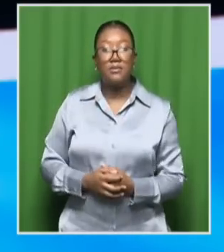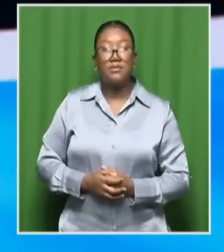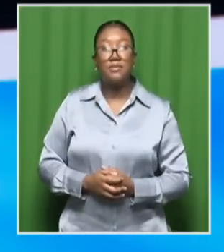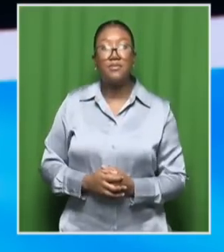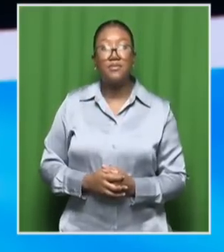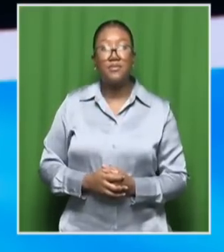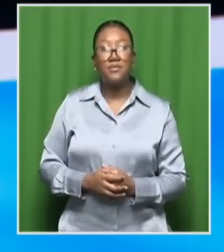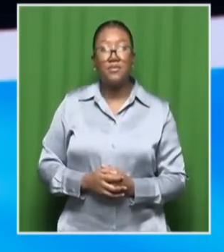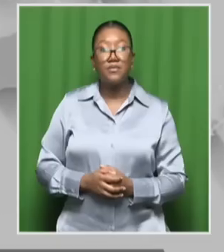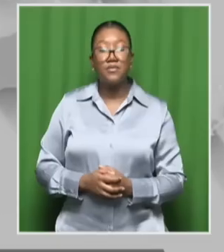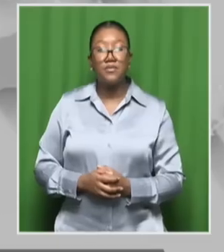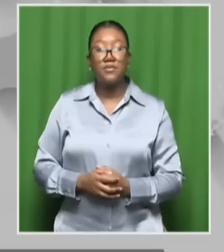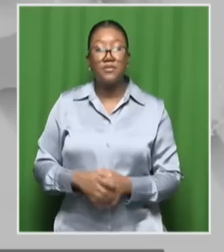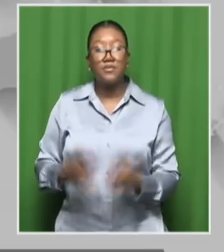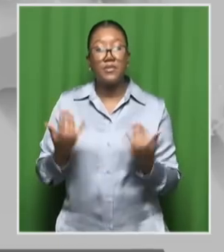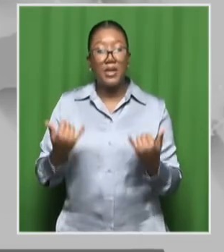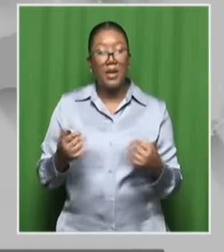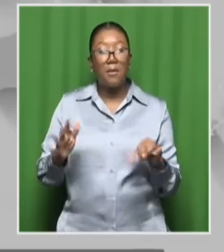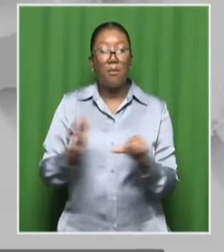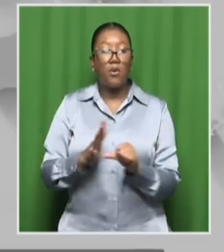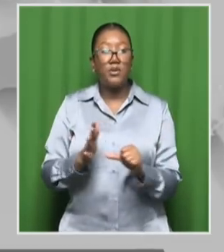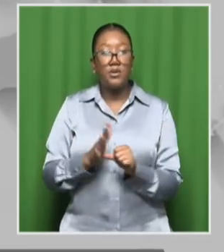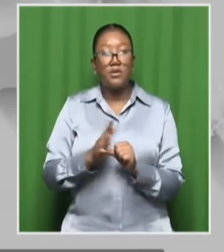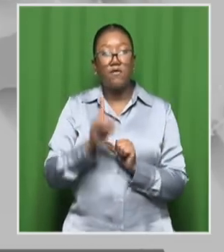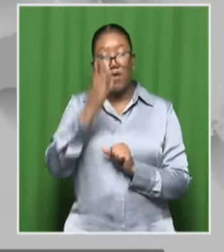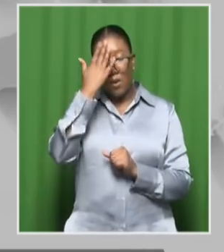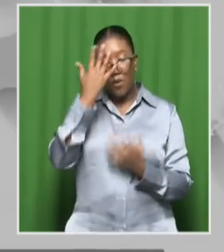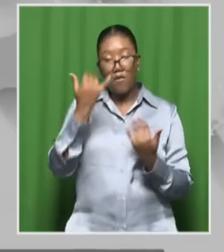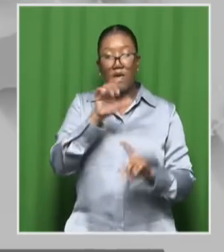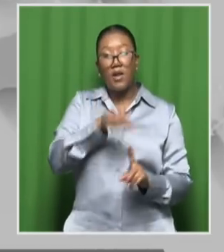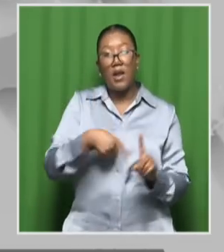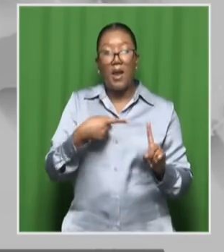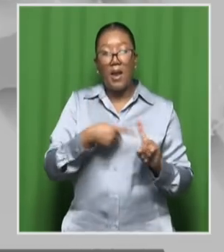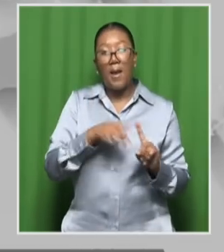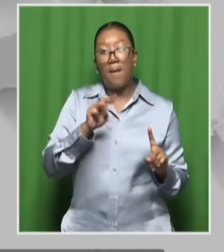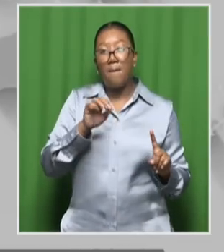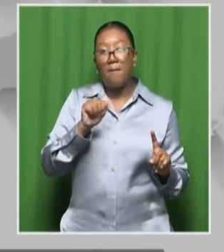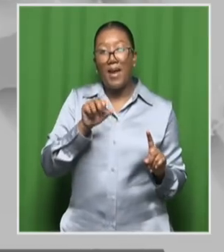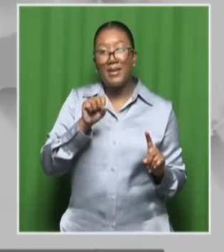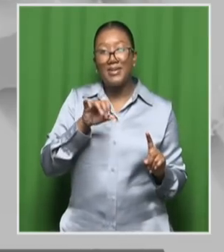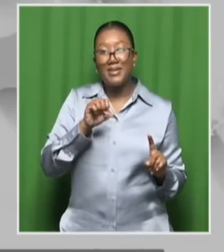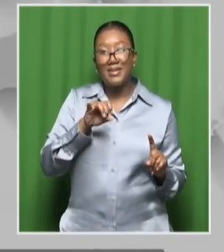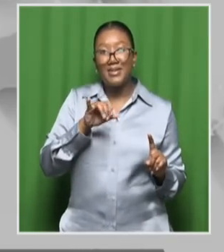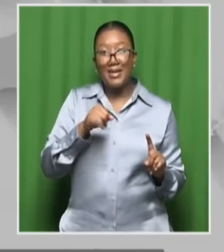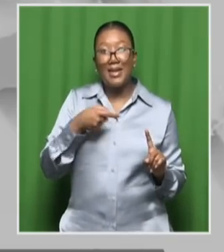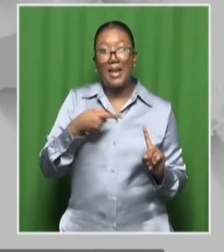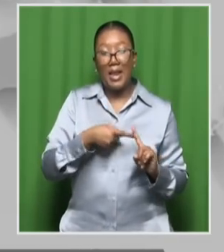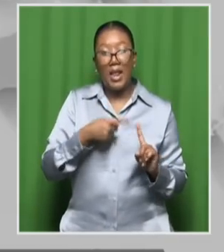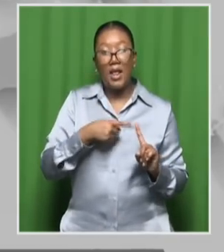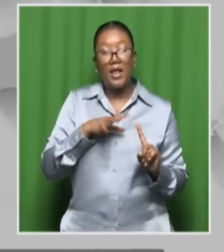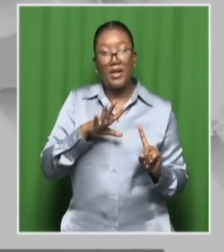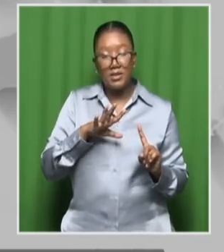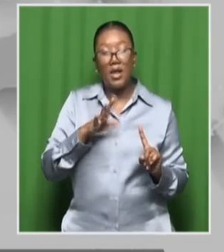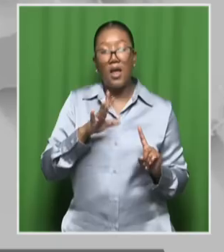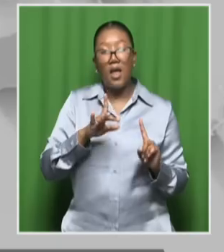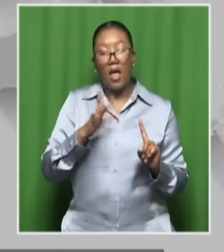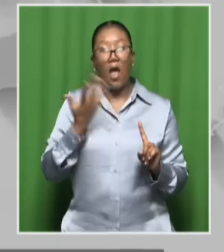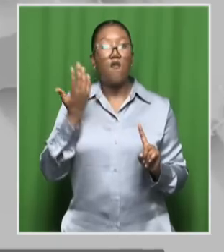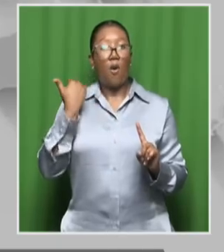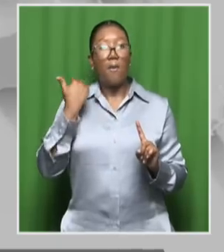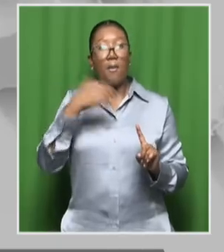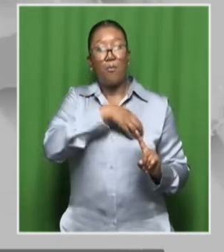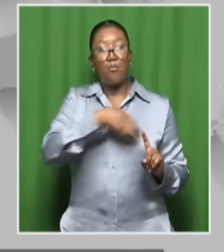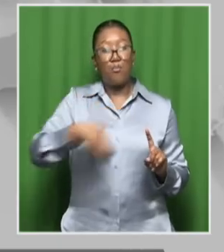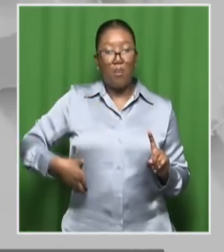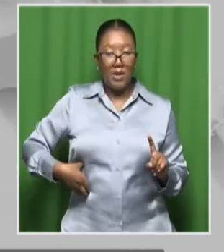that is why it is important to note that Mokgweetsi Masisi is now the former president of Botswana, and the